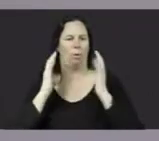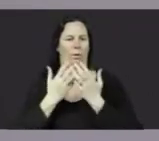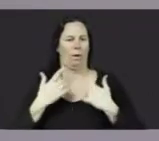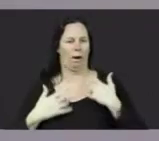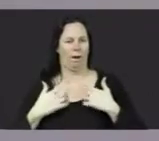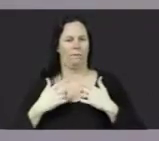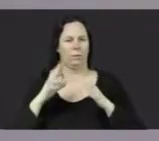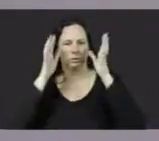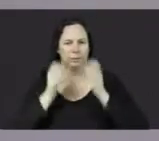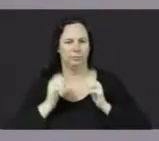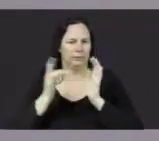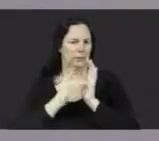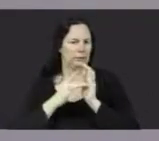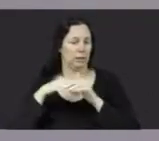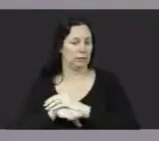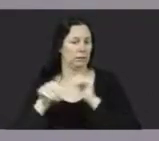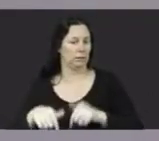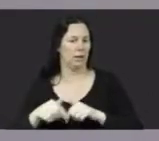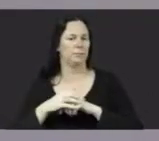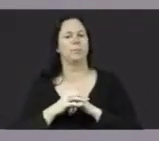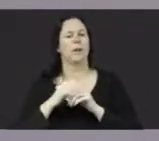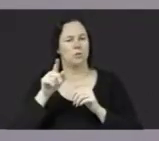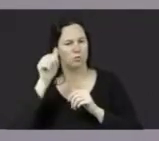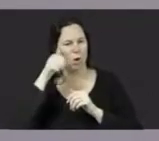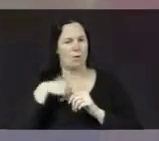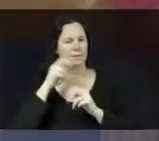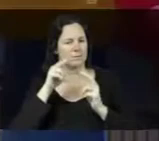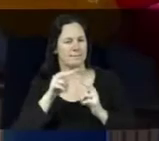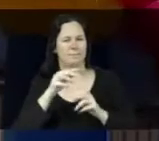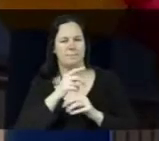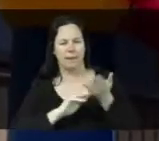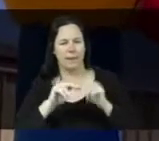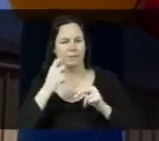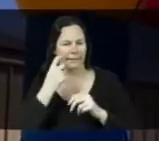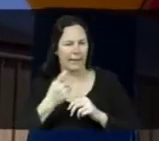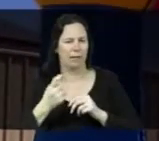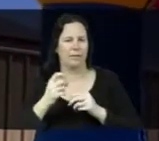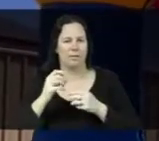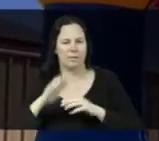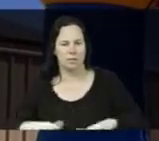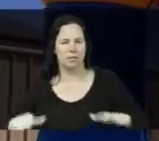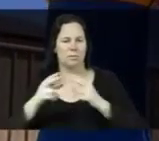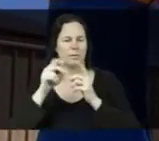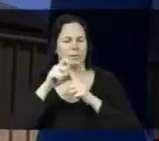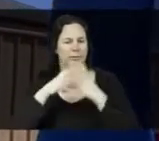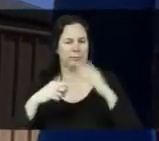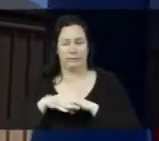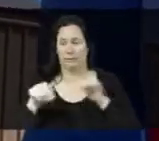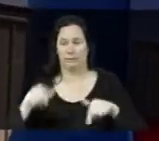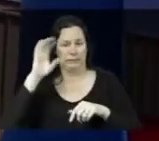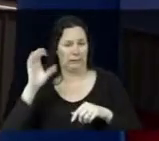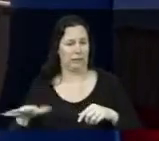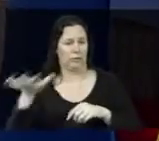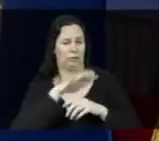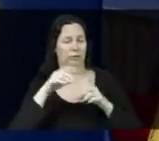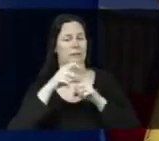Bendigo, and I see a really bright future for parents and carers who have children with disabilities in